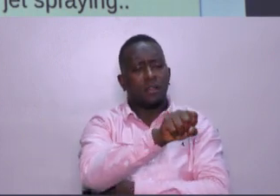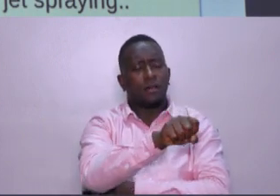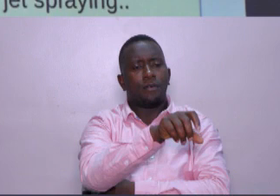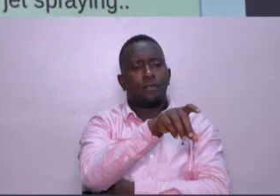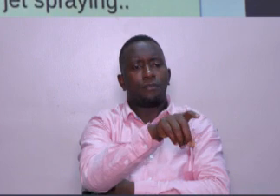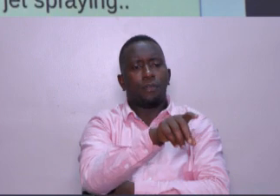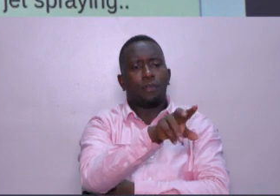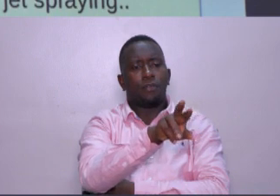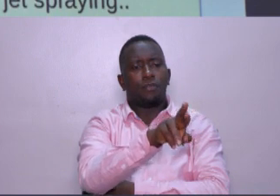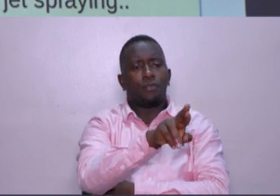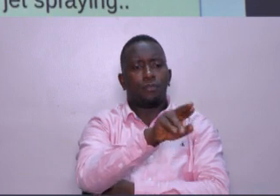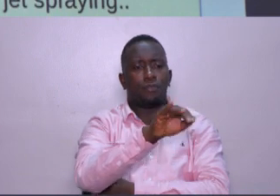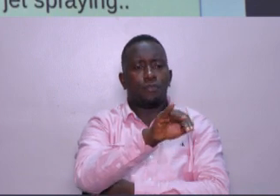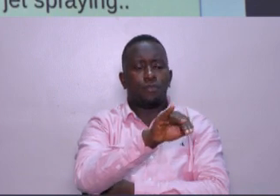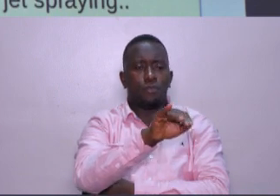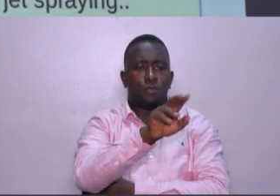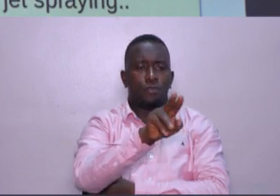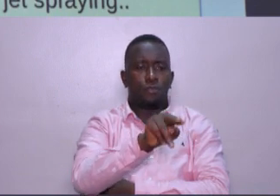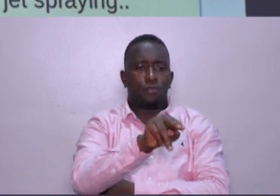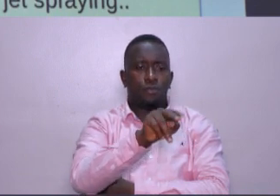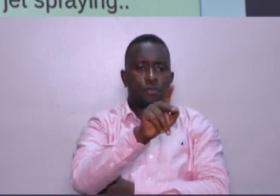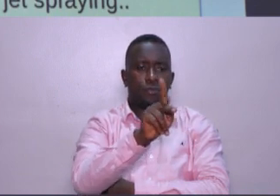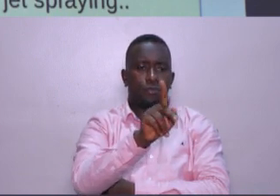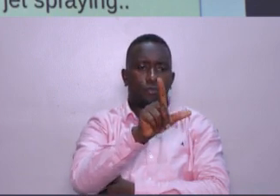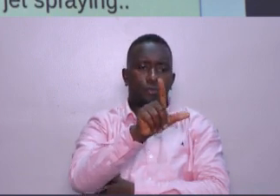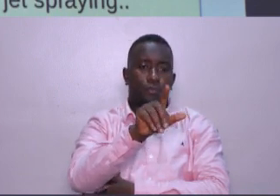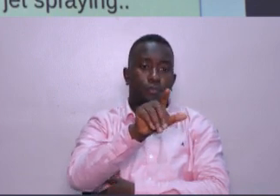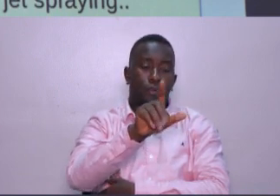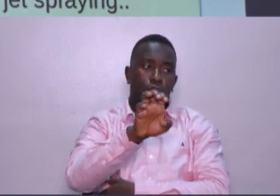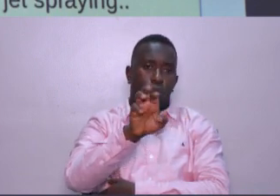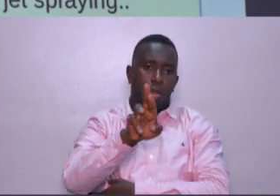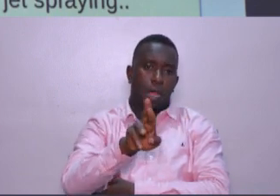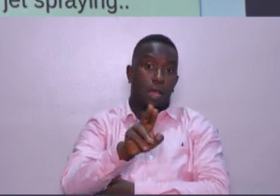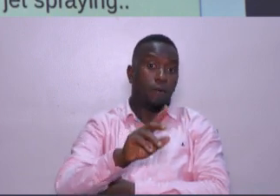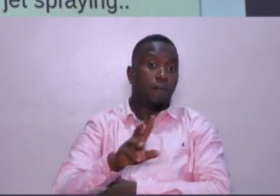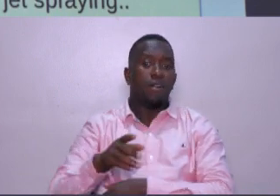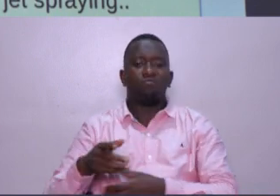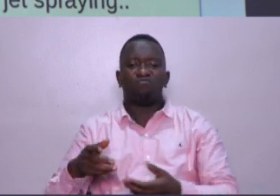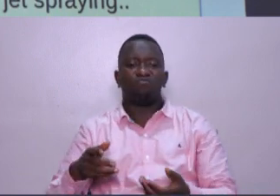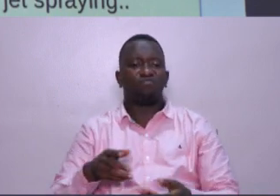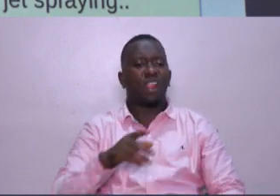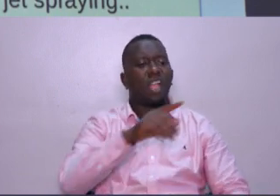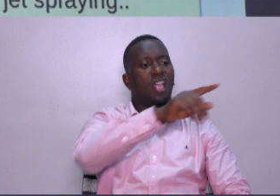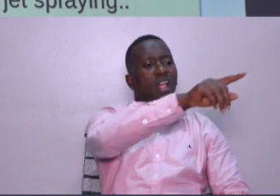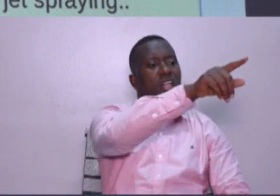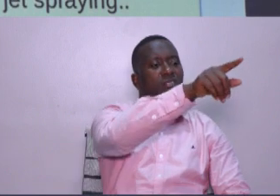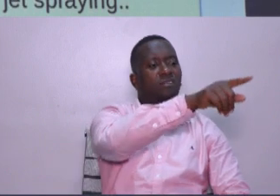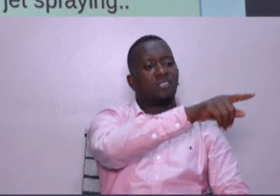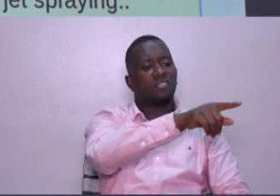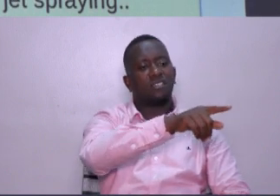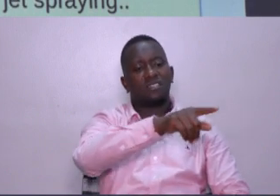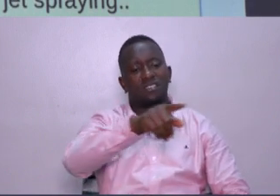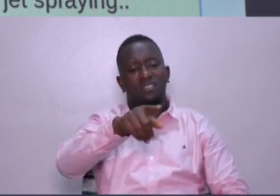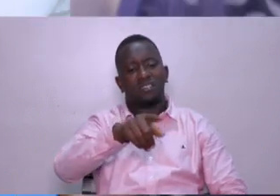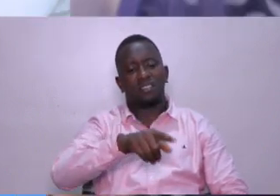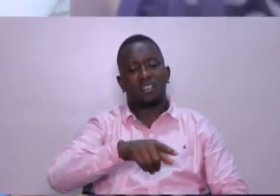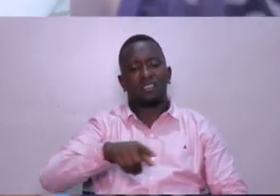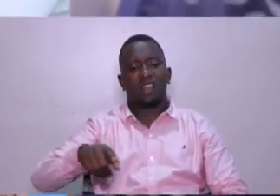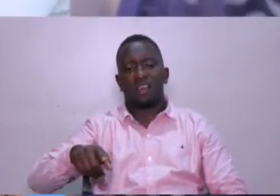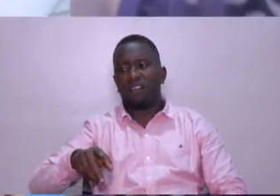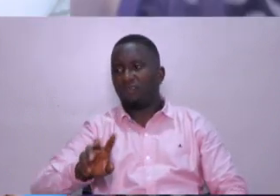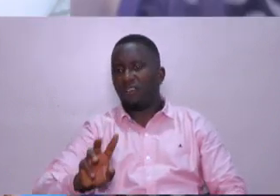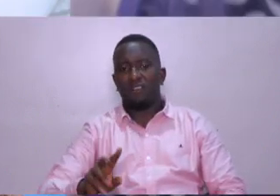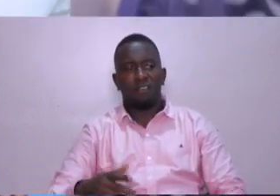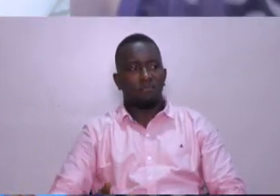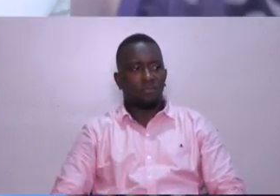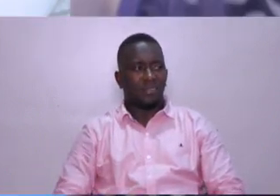can be well represented in a zigzag also. And I think zigzag is now okay.